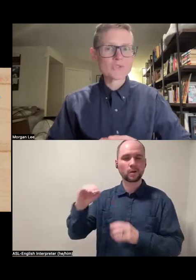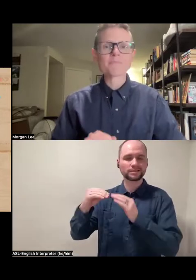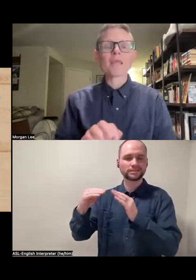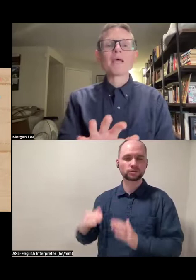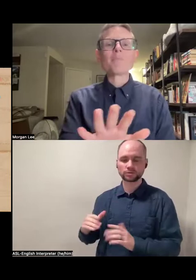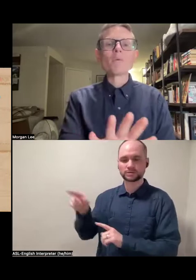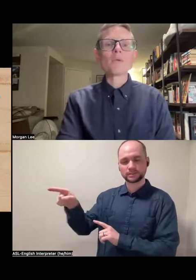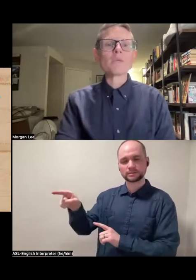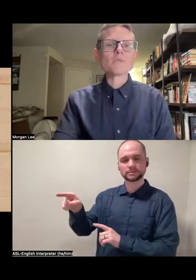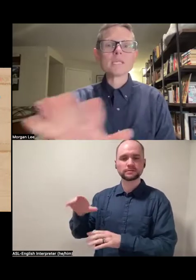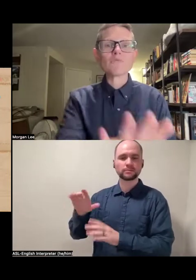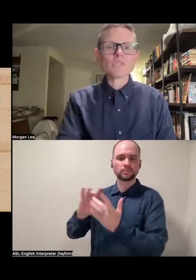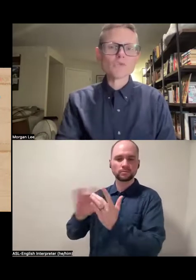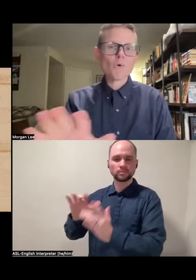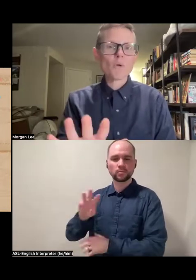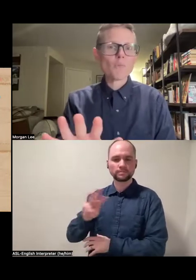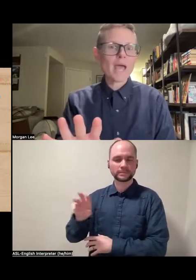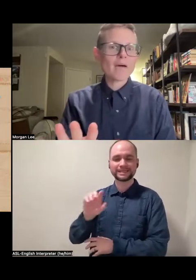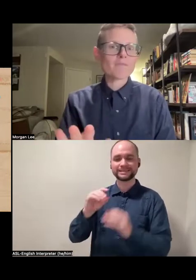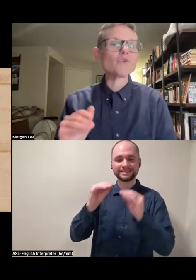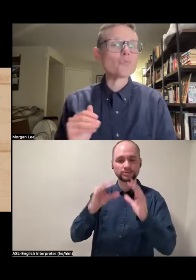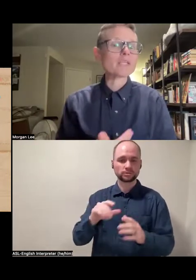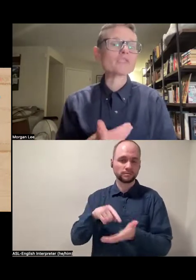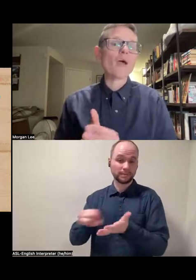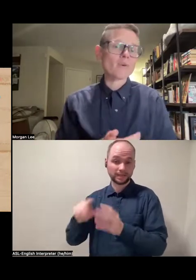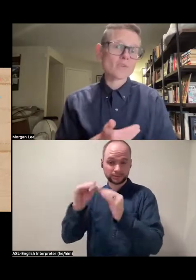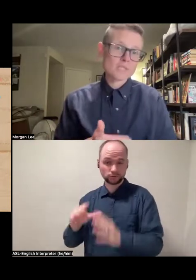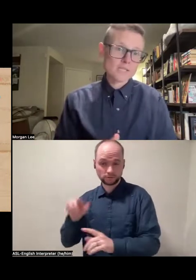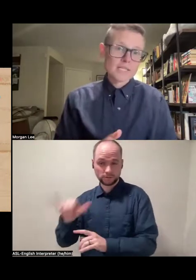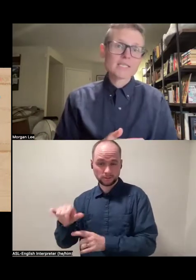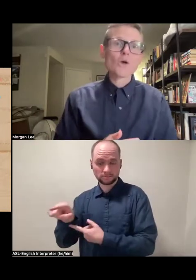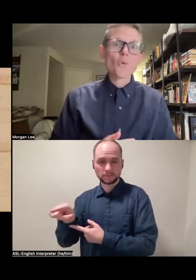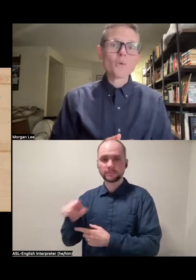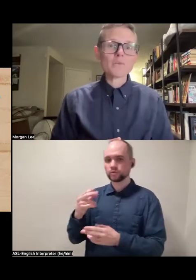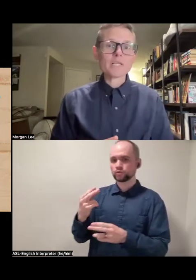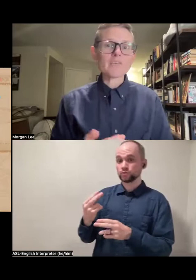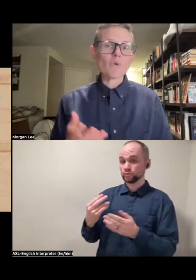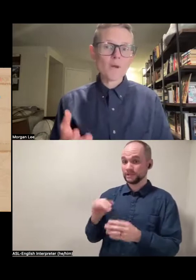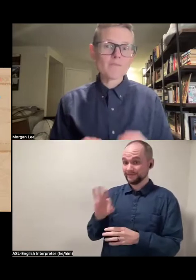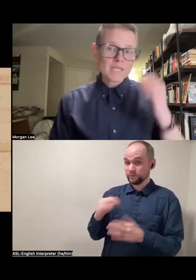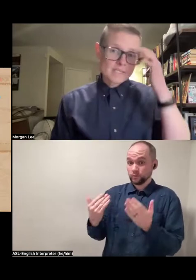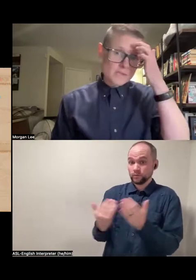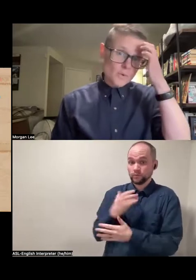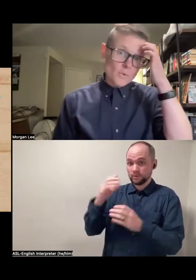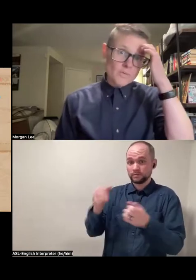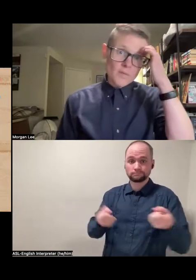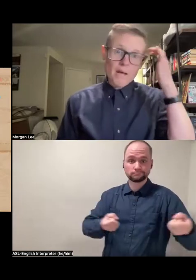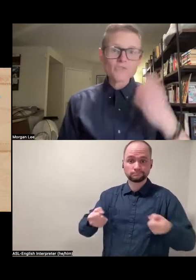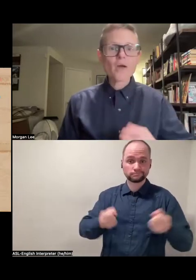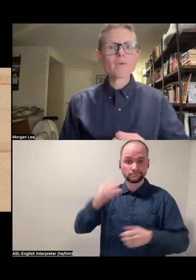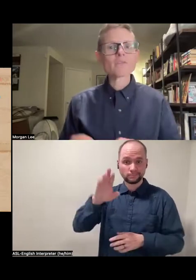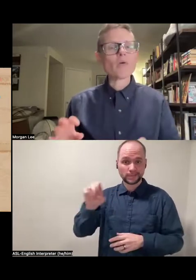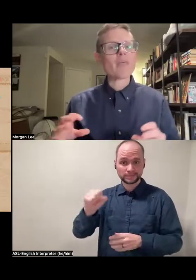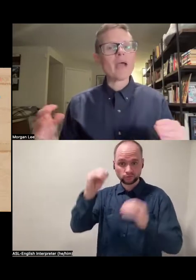Teachers. But we use this visual when we have new bus drivers. So we will deliver one of these to the